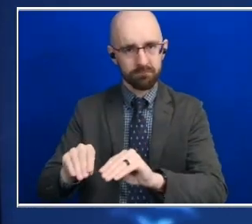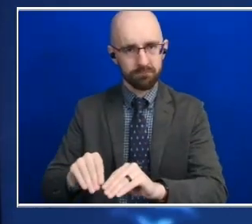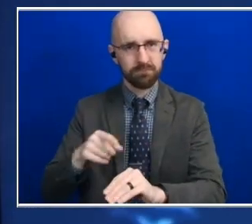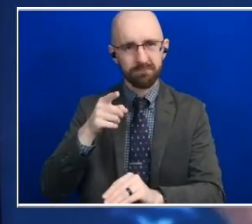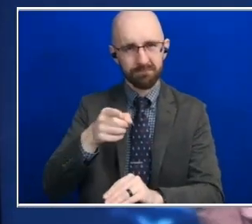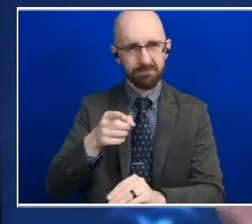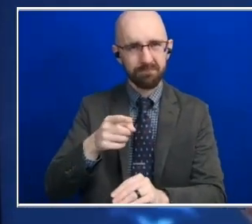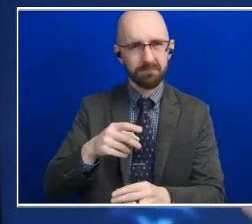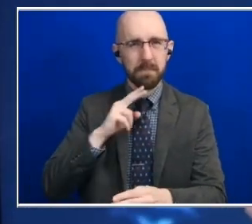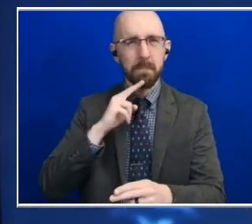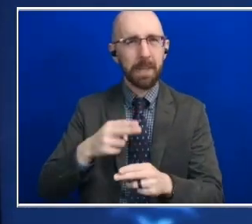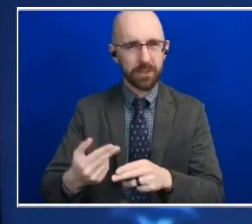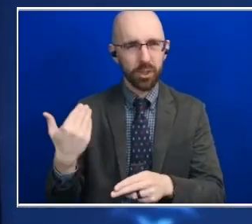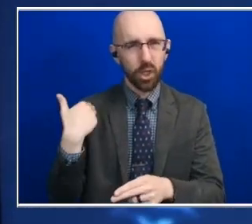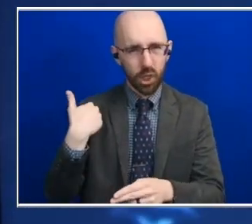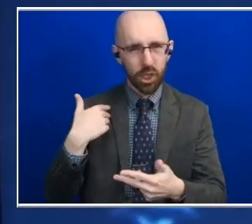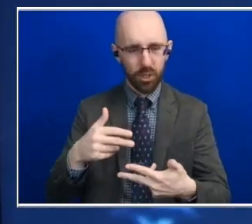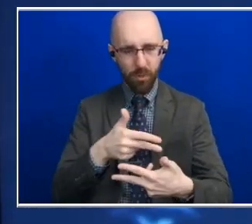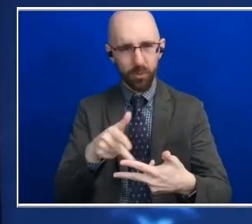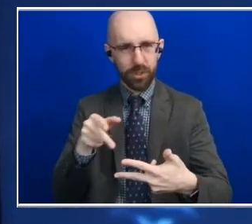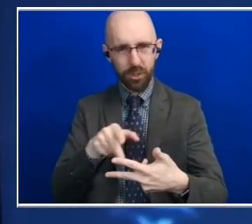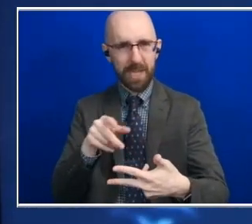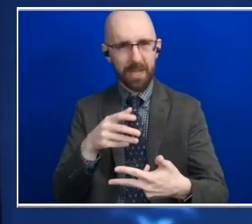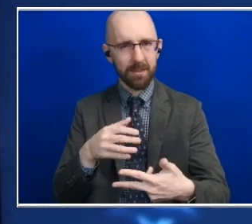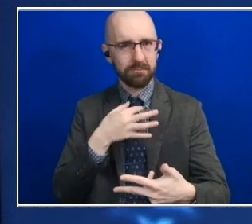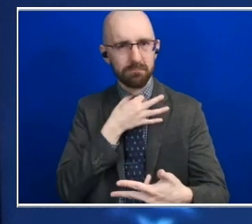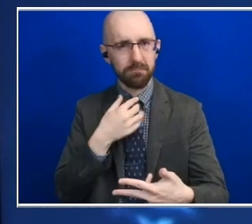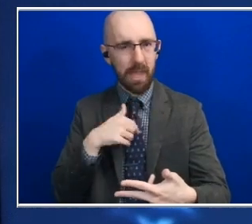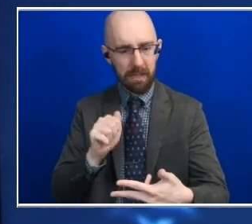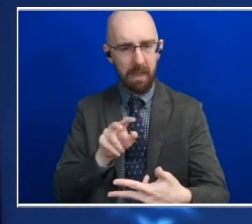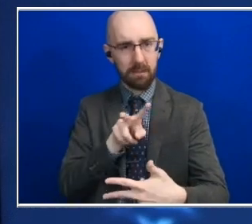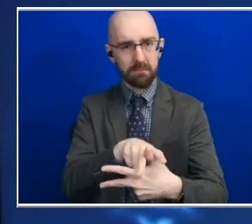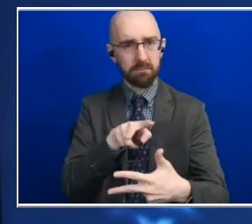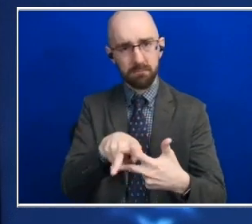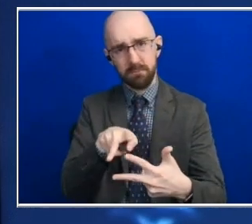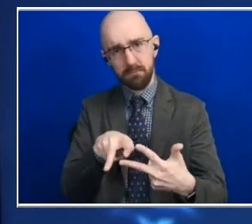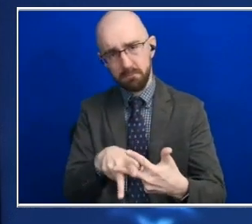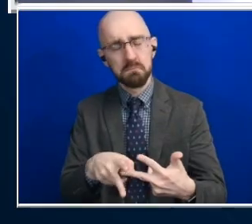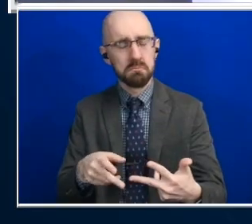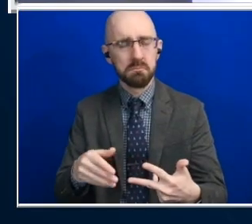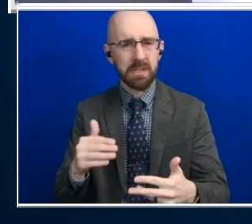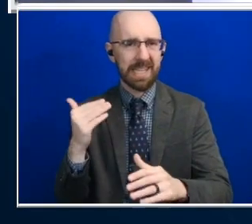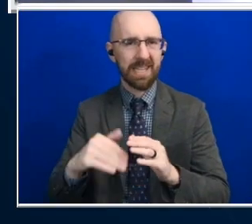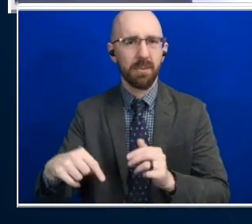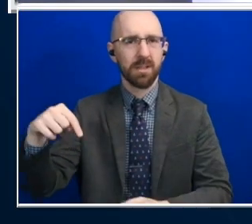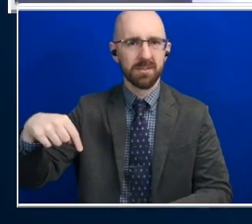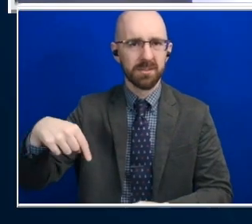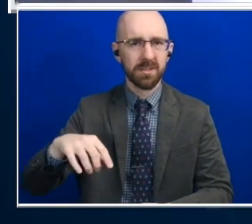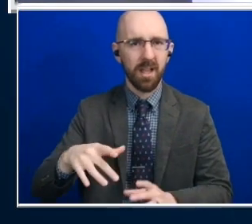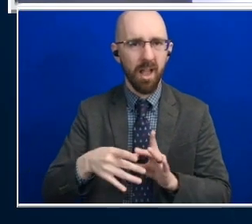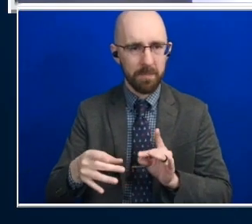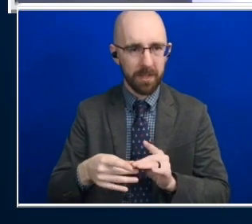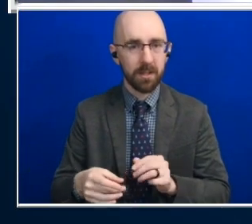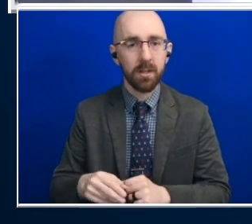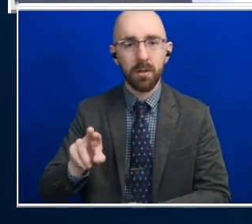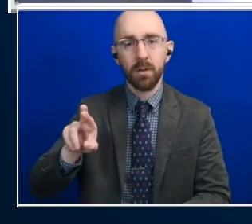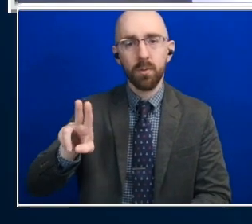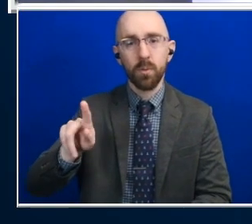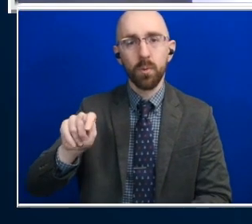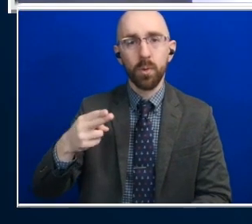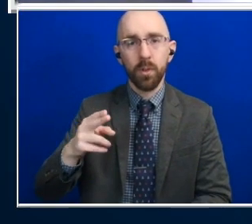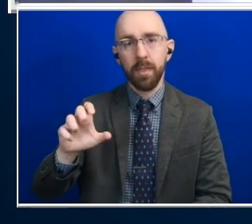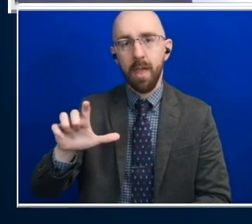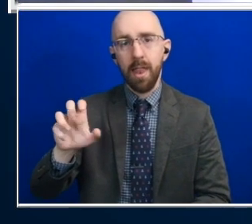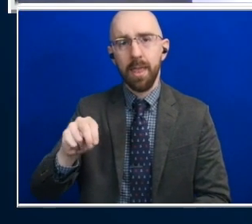referenced if you want to see if you're eligible for one of the studies. Ruth Ellen has our first comment today. She says, thank you for the work on